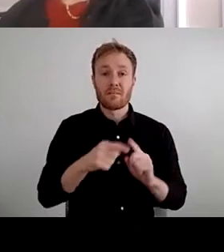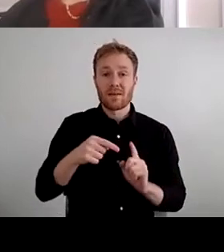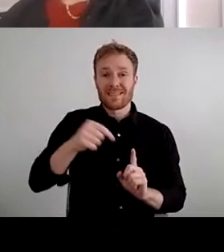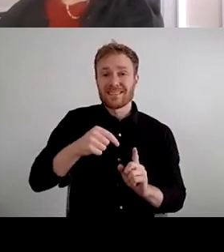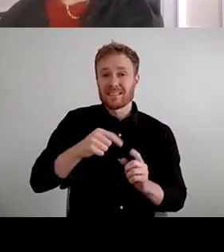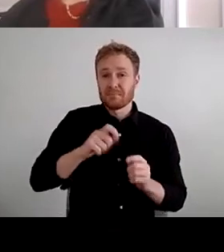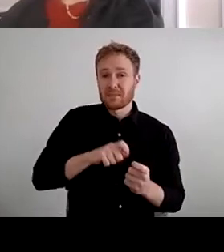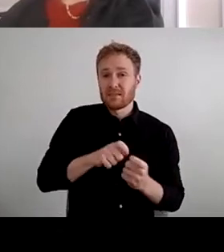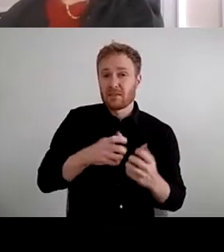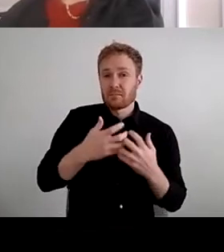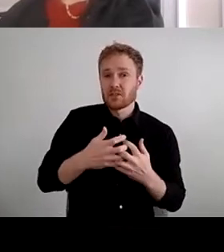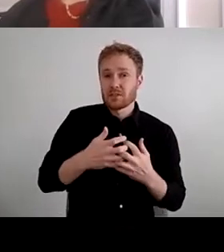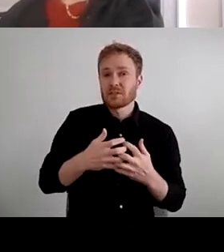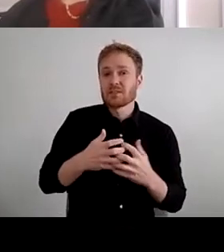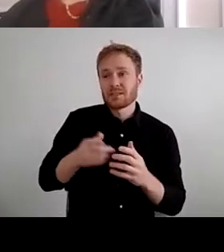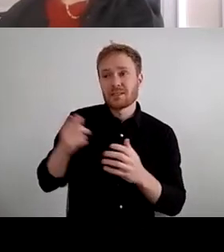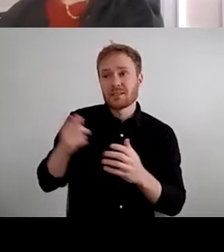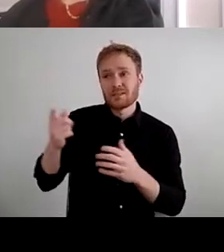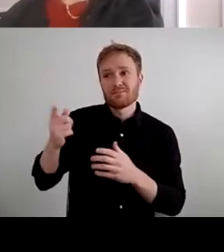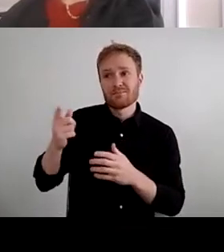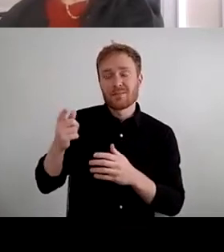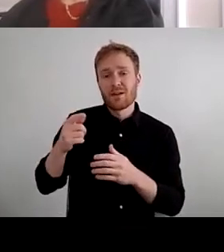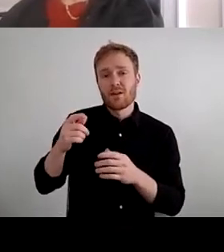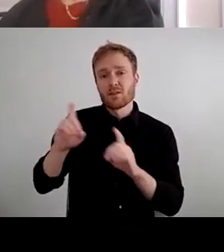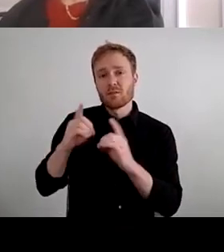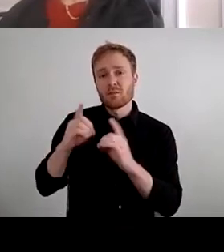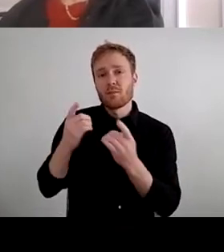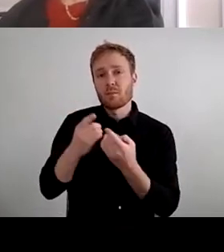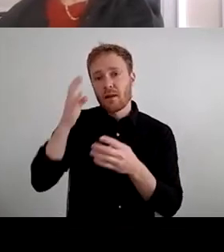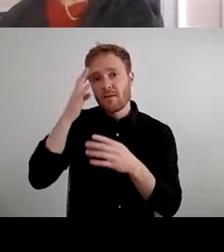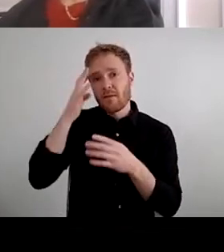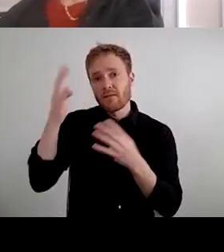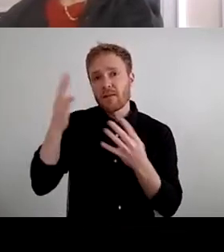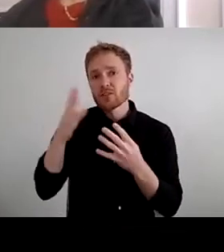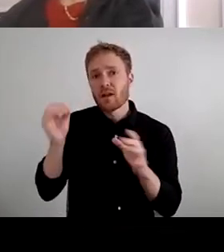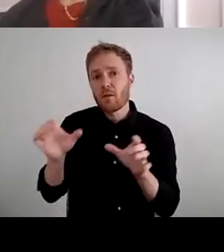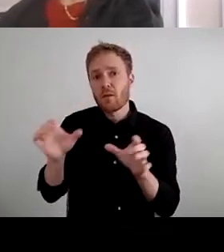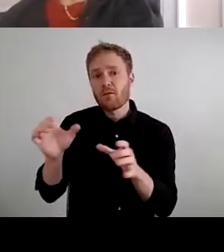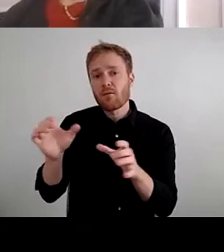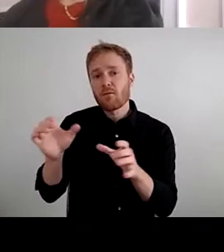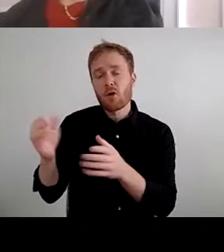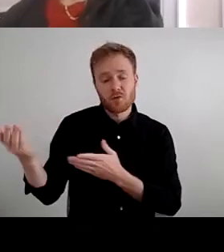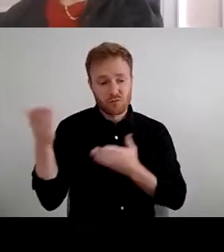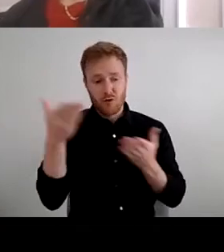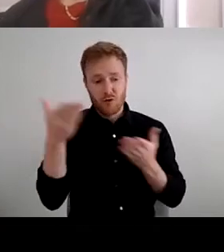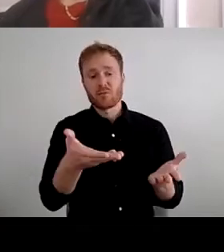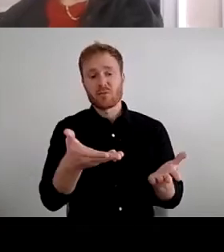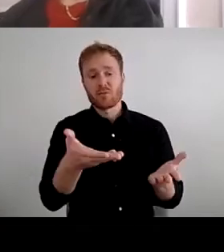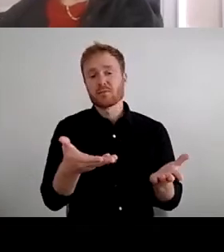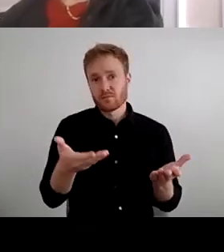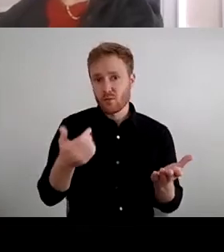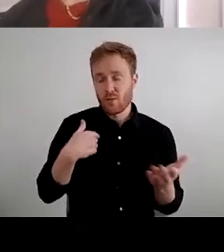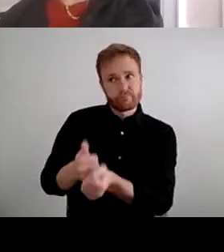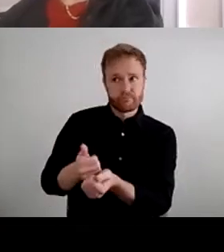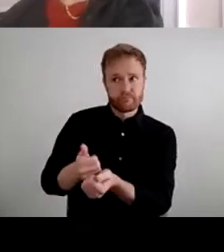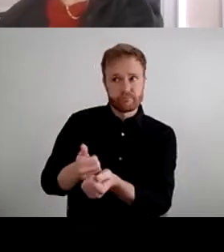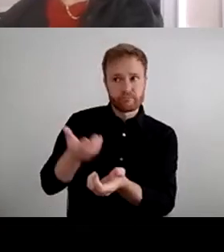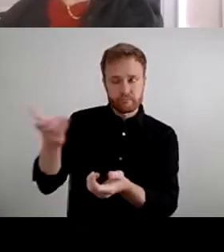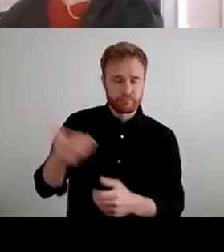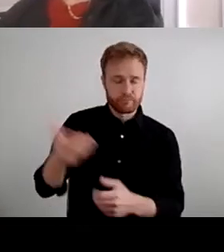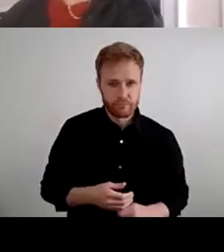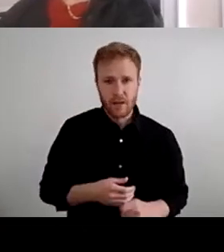kind of recommended through the Department of Innovation or Performance. So we kind of follow their lead and that's how we ended up with this model of it. As Lieutenant Mercurio